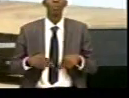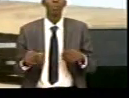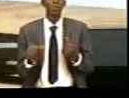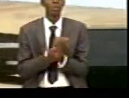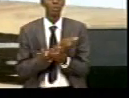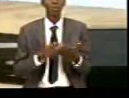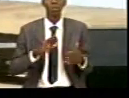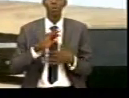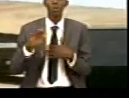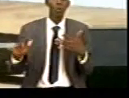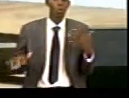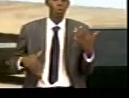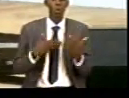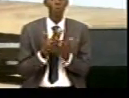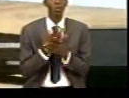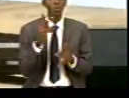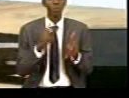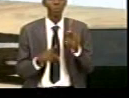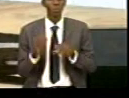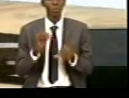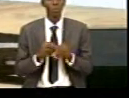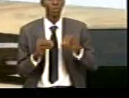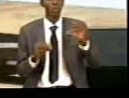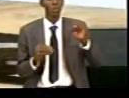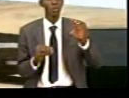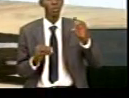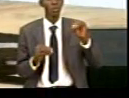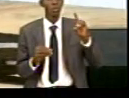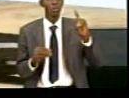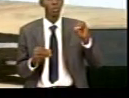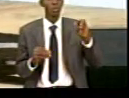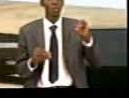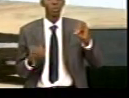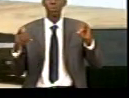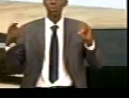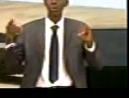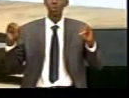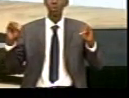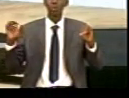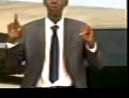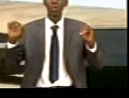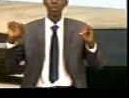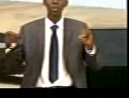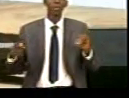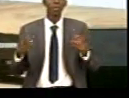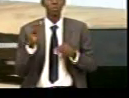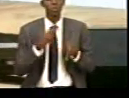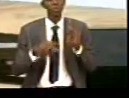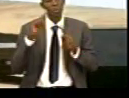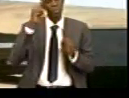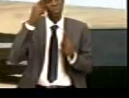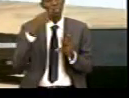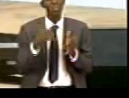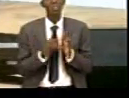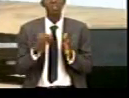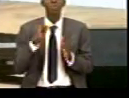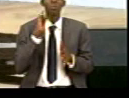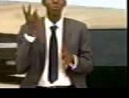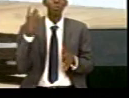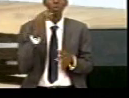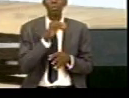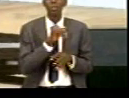Gomorrah. The people of Sodom thought it was an idle tale. They thought it was